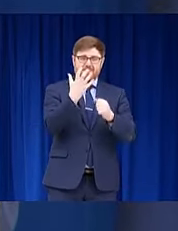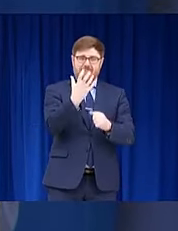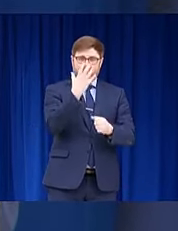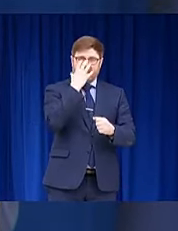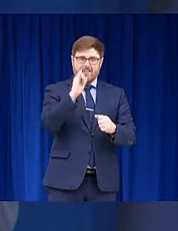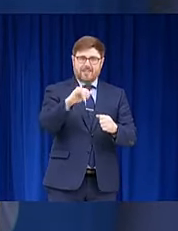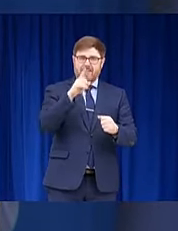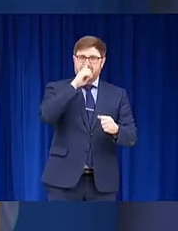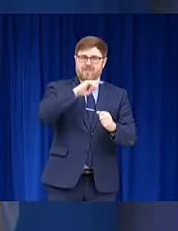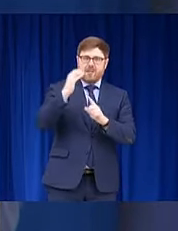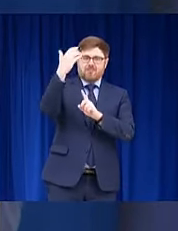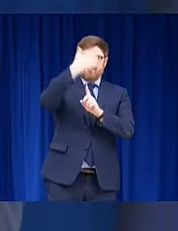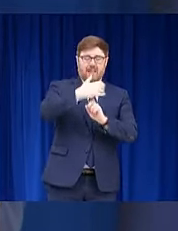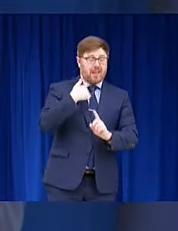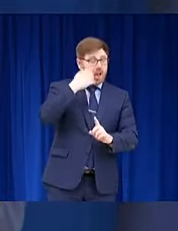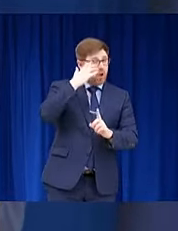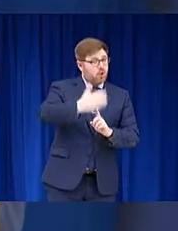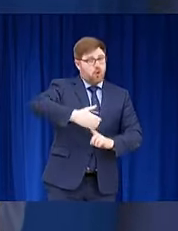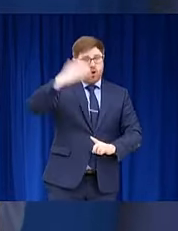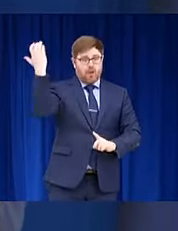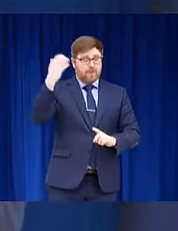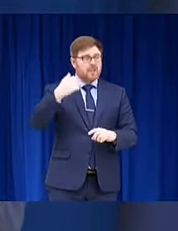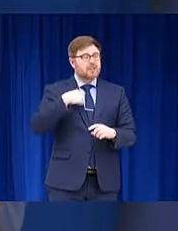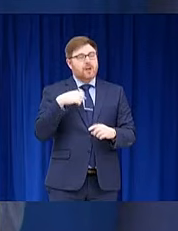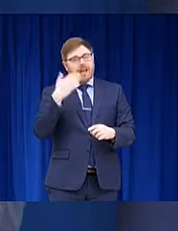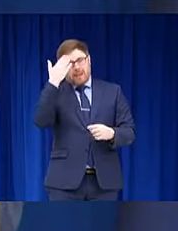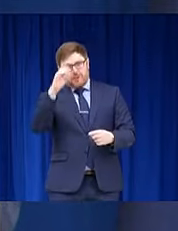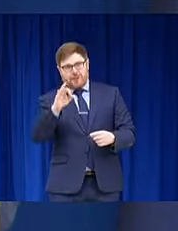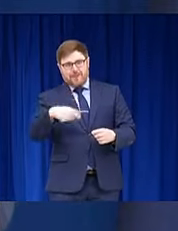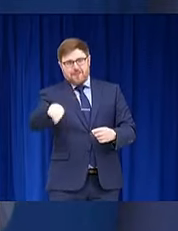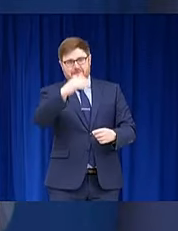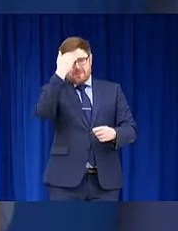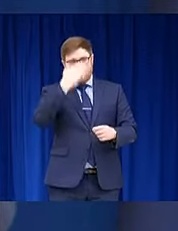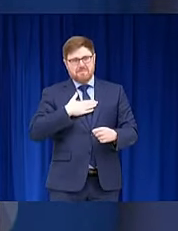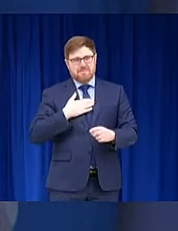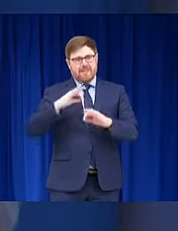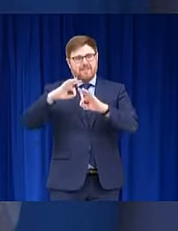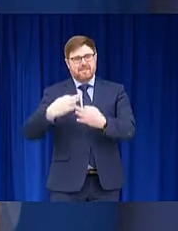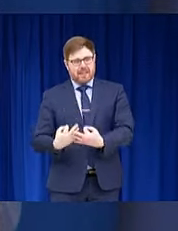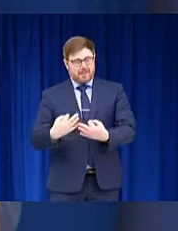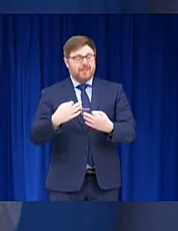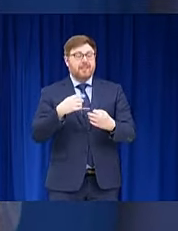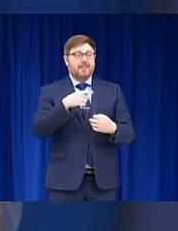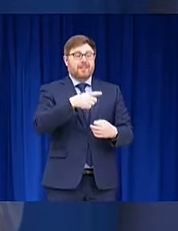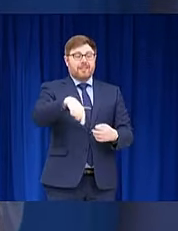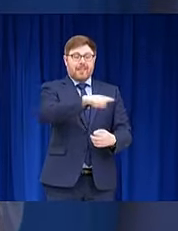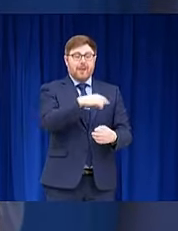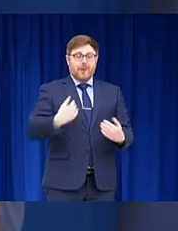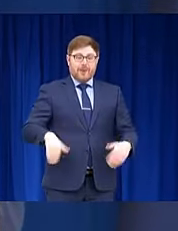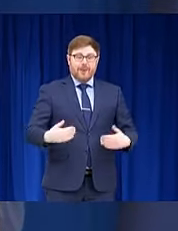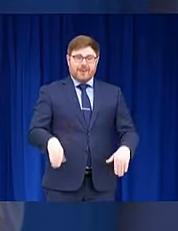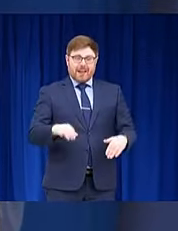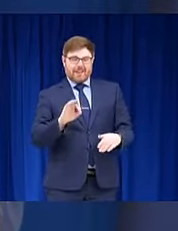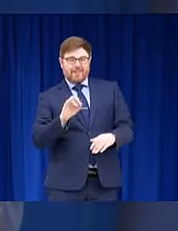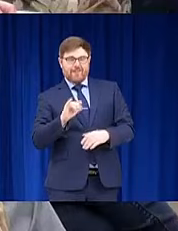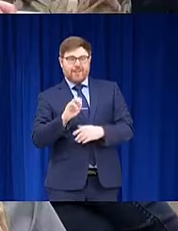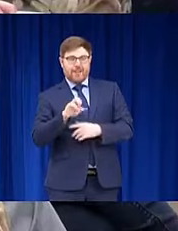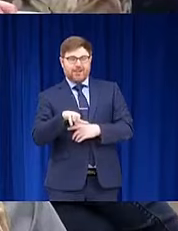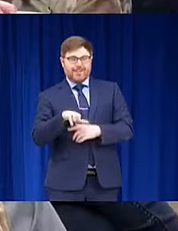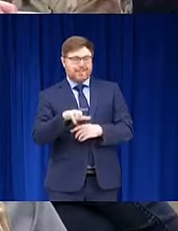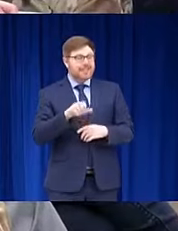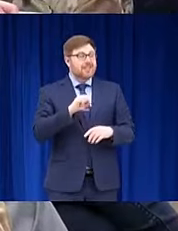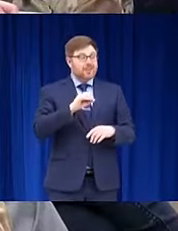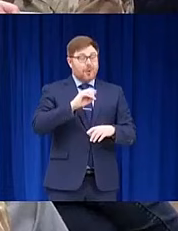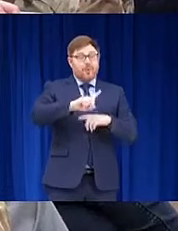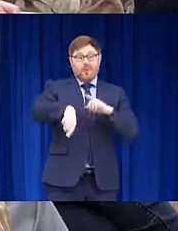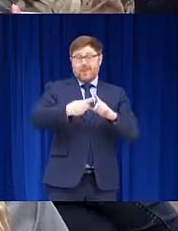Kakumus, they're a little fiery, to put it lightly, so instead of coming out of the closet, I Spartan kicked it down. And